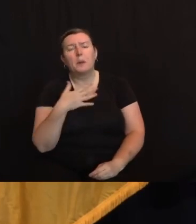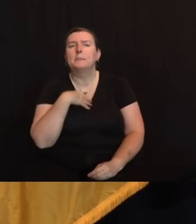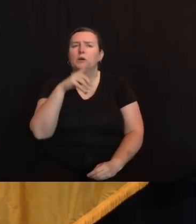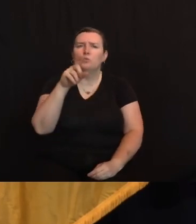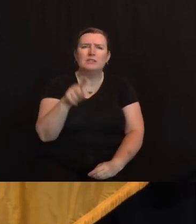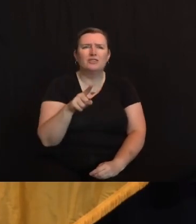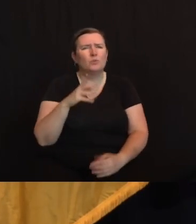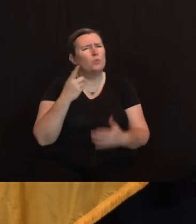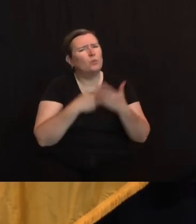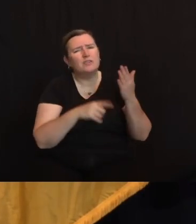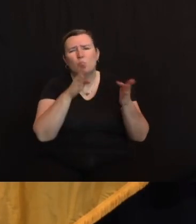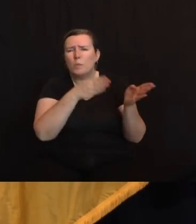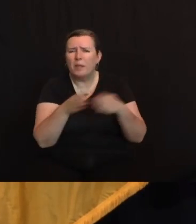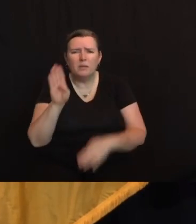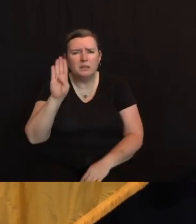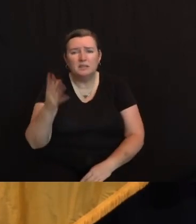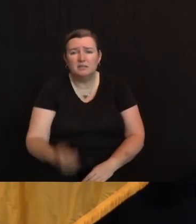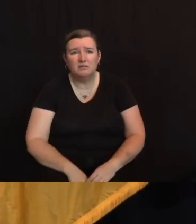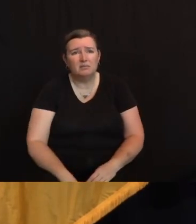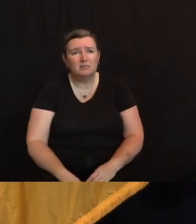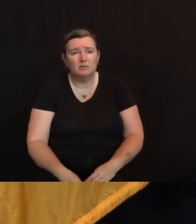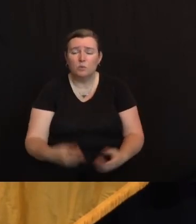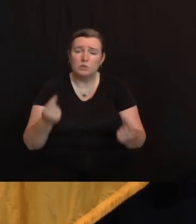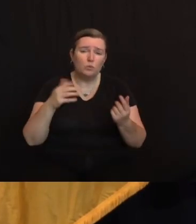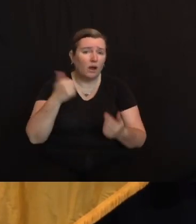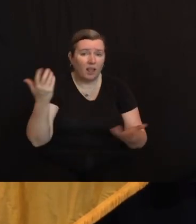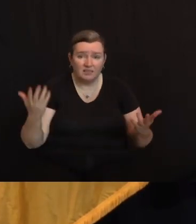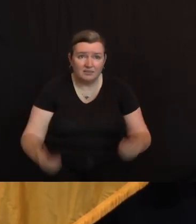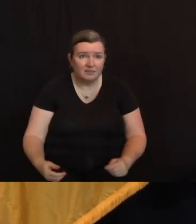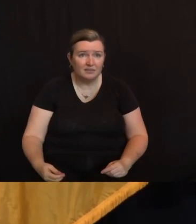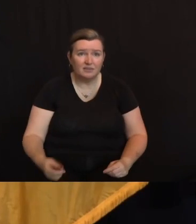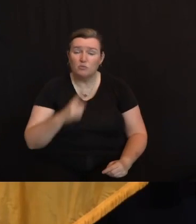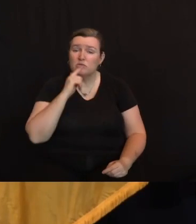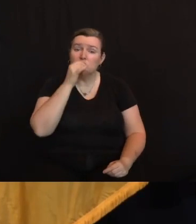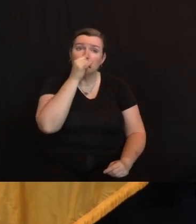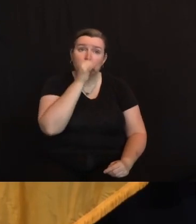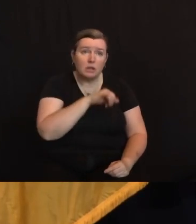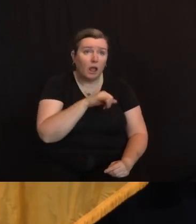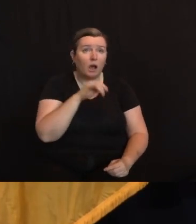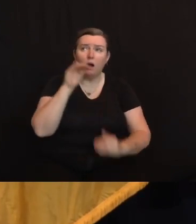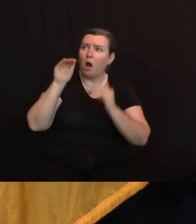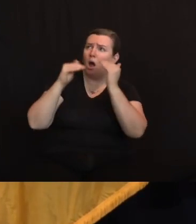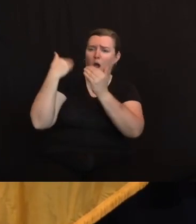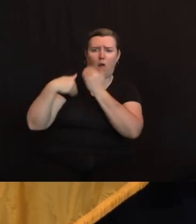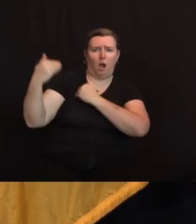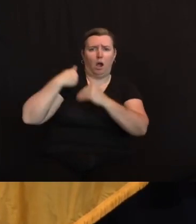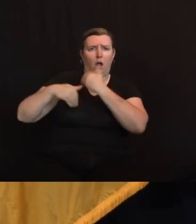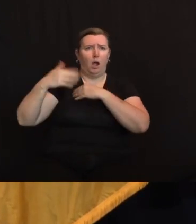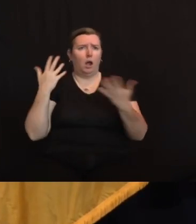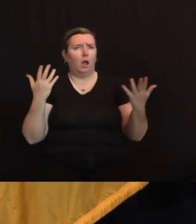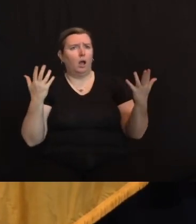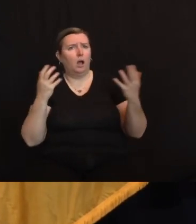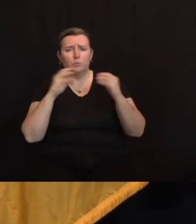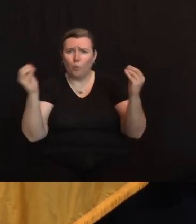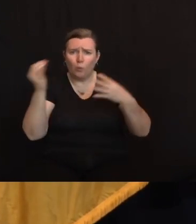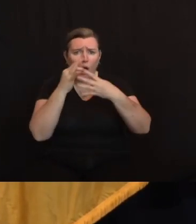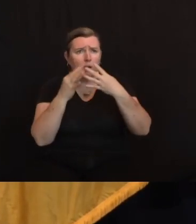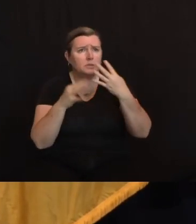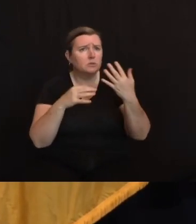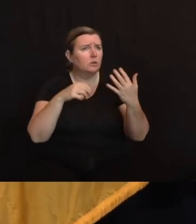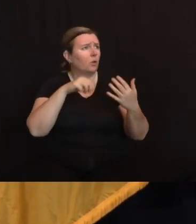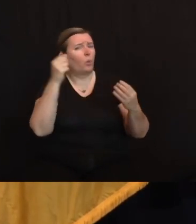What else do you think we should be doing? I mean, it's just ridiculous, the absence of viable alternative public